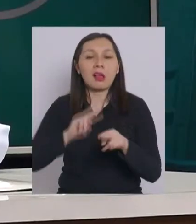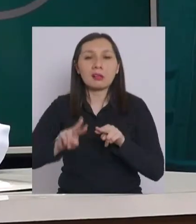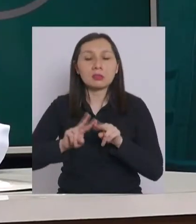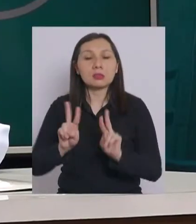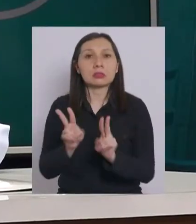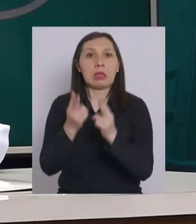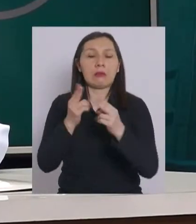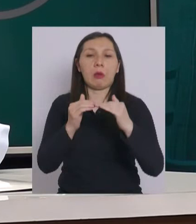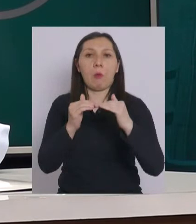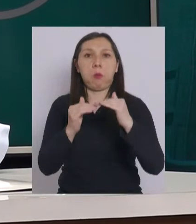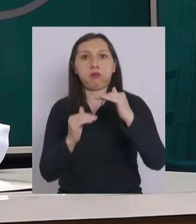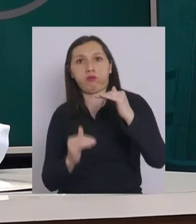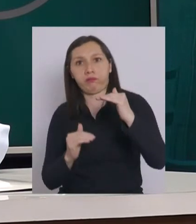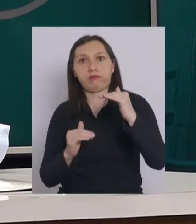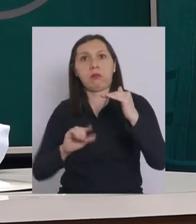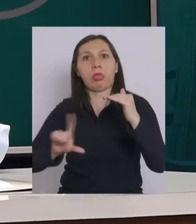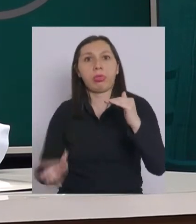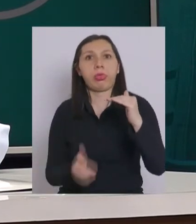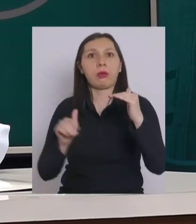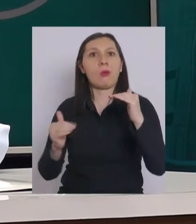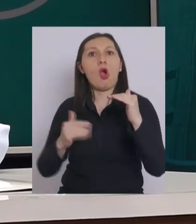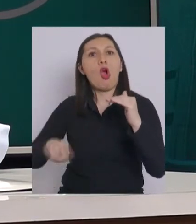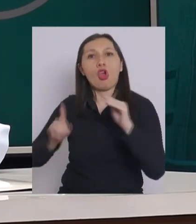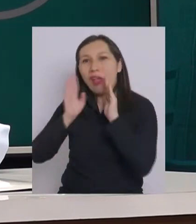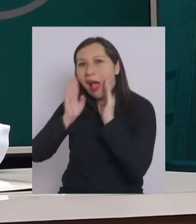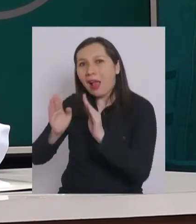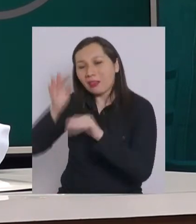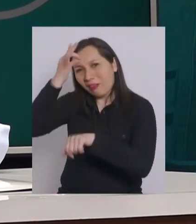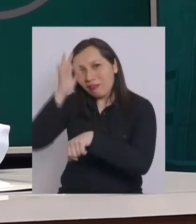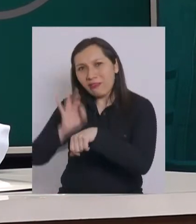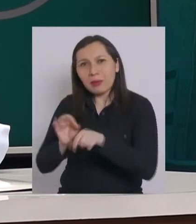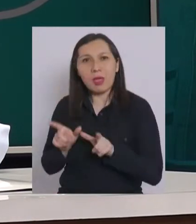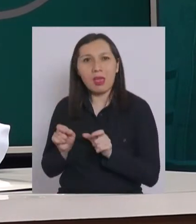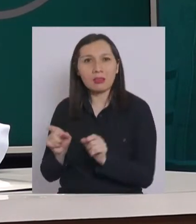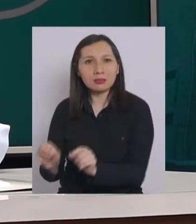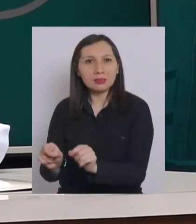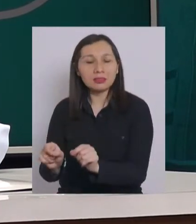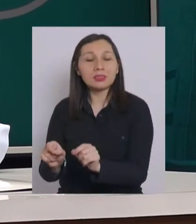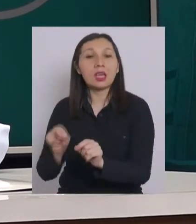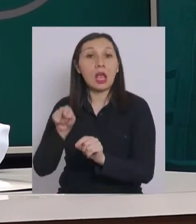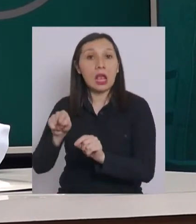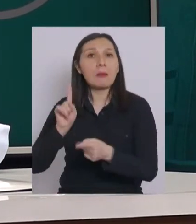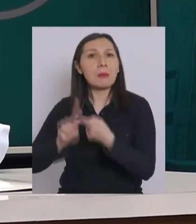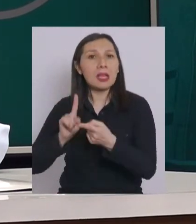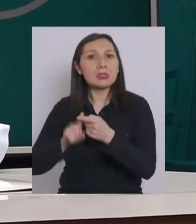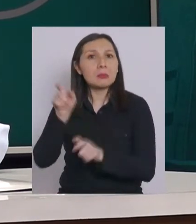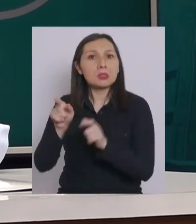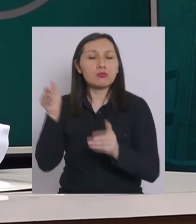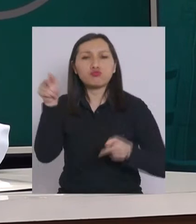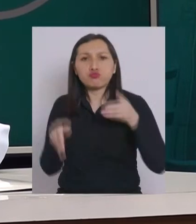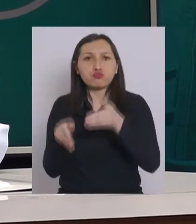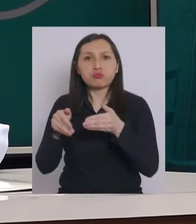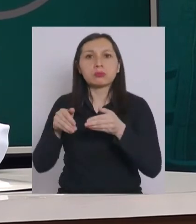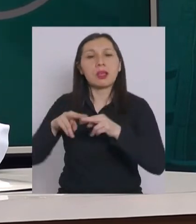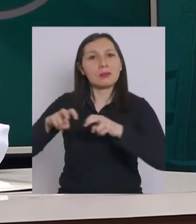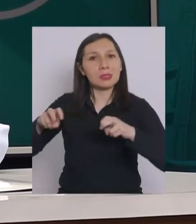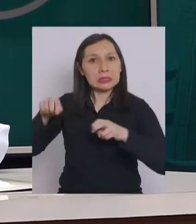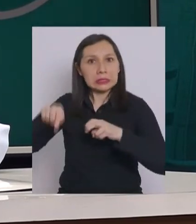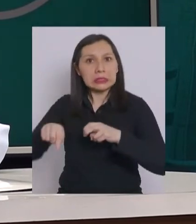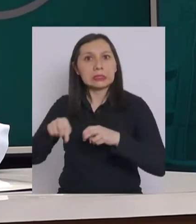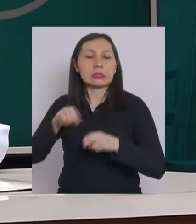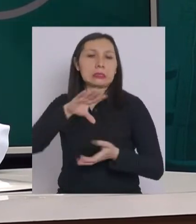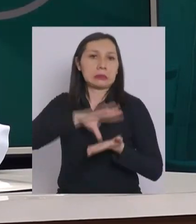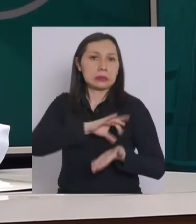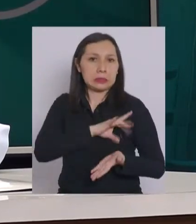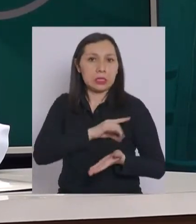propose strategies to do and overcome the gap in the cancer treatment